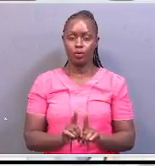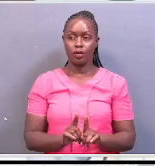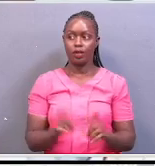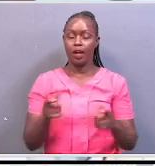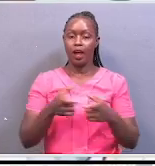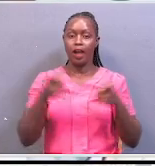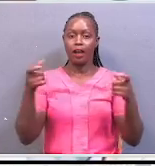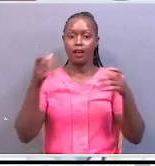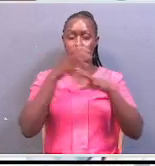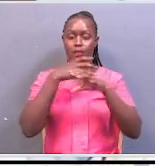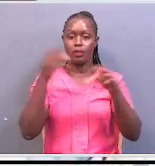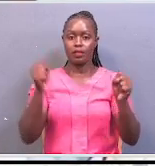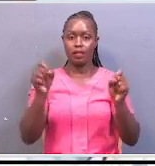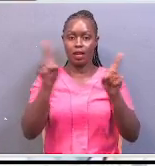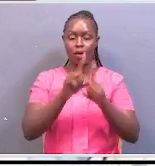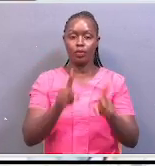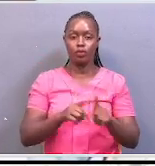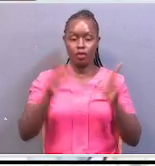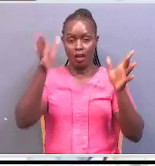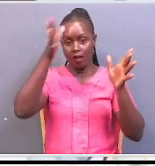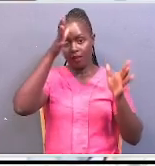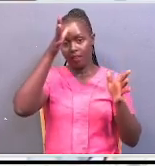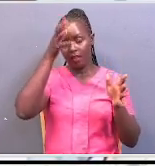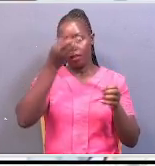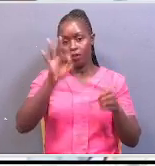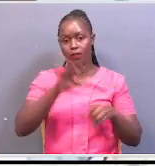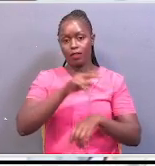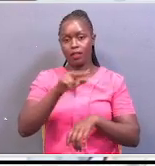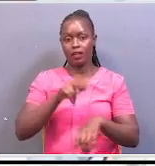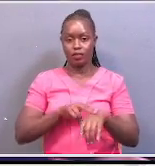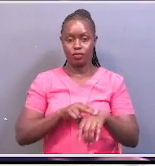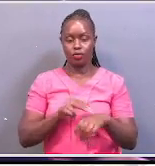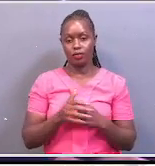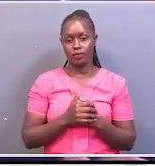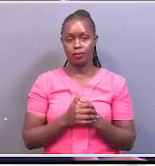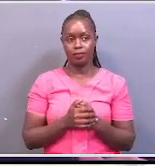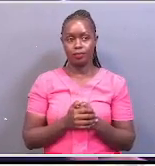great president and a father of the nation.